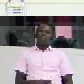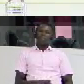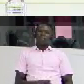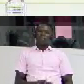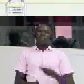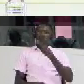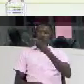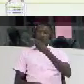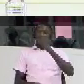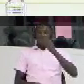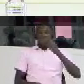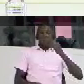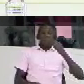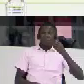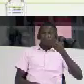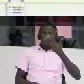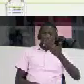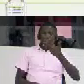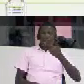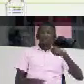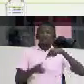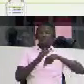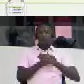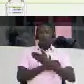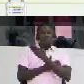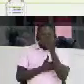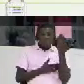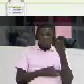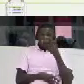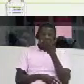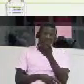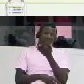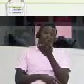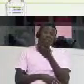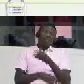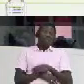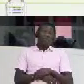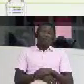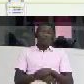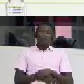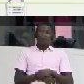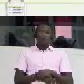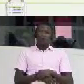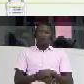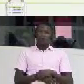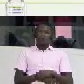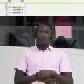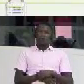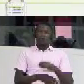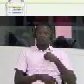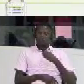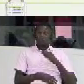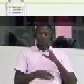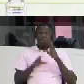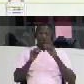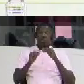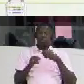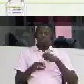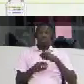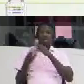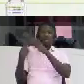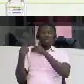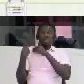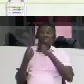2009 si suba soosu. That morning, in the year 2009, man de ma xëy suma function as expected